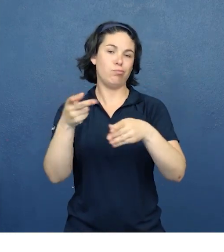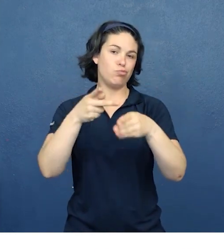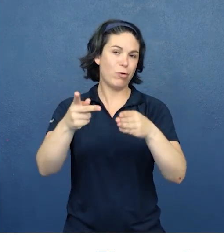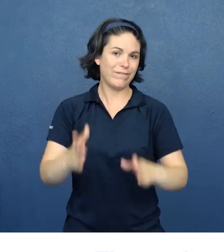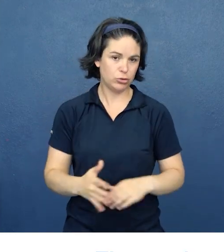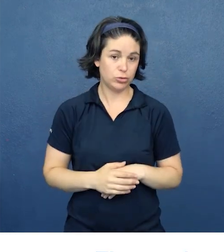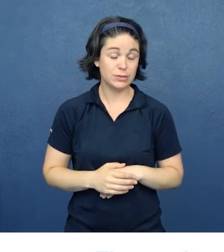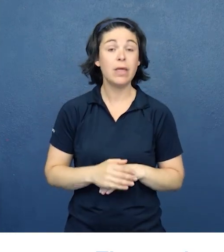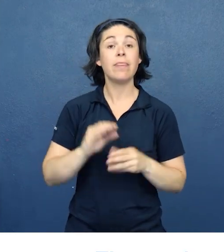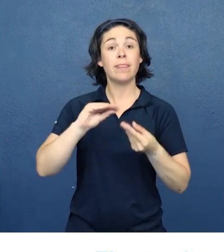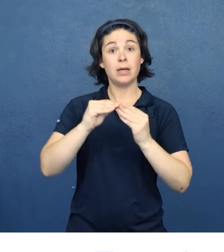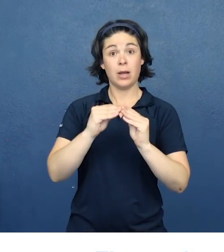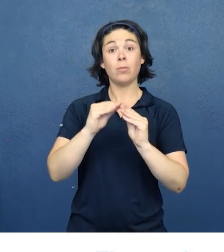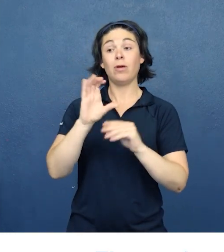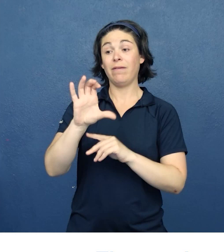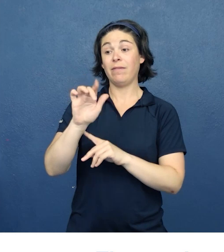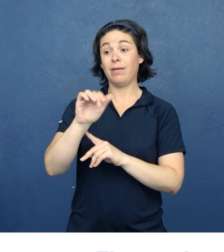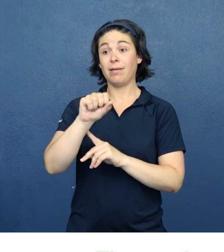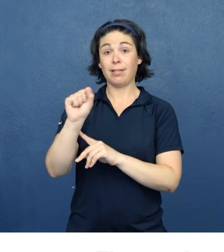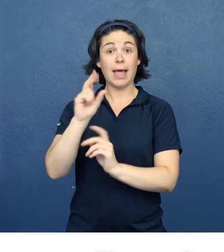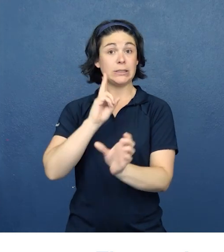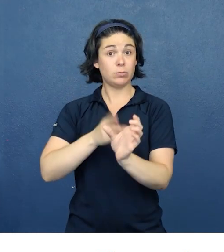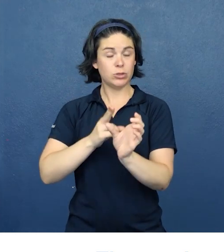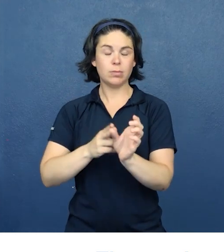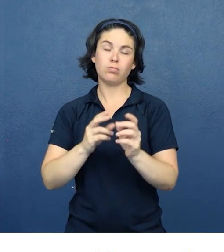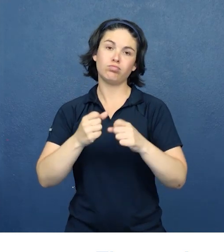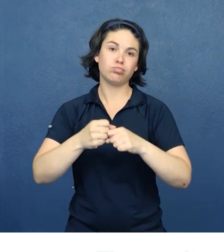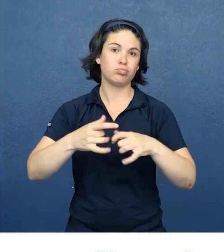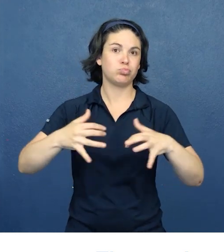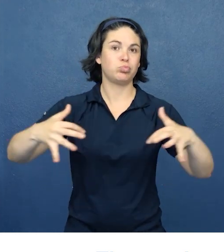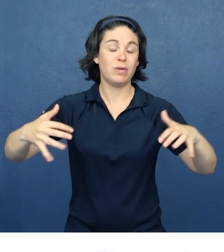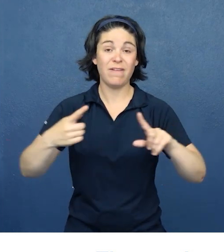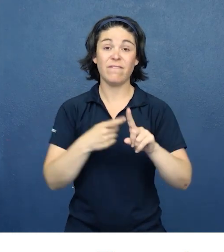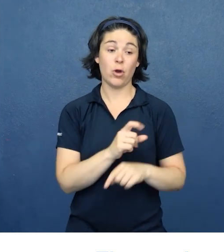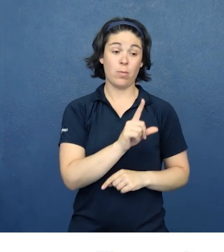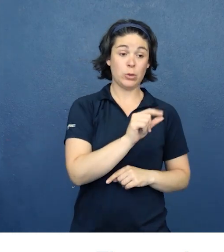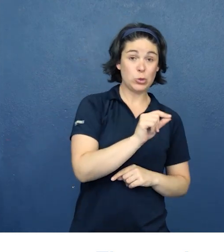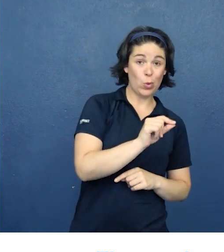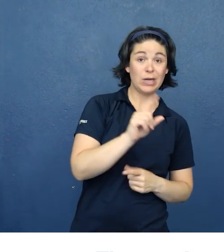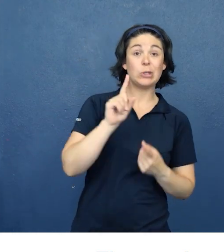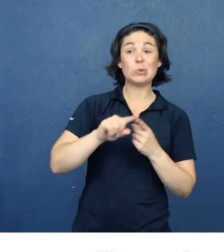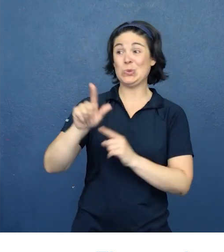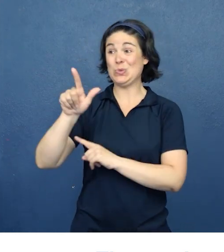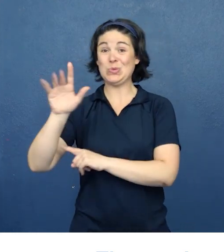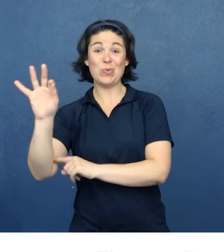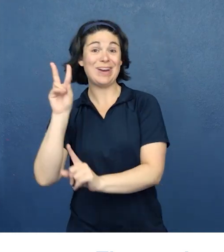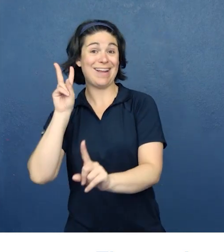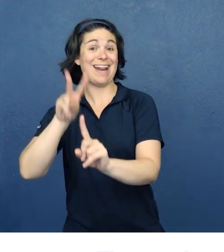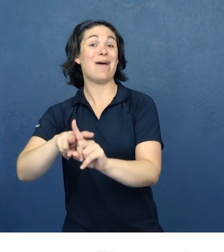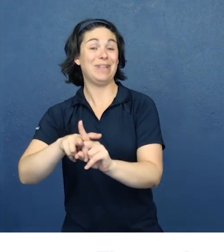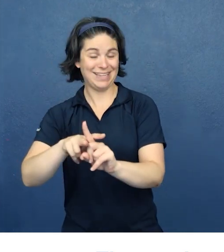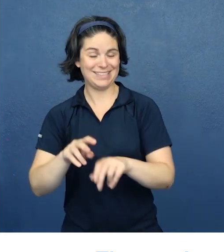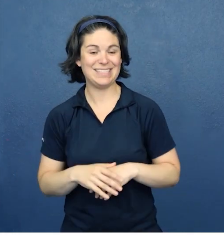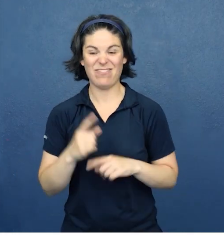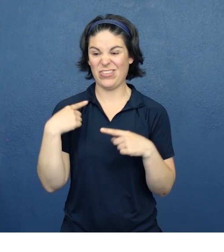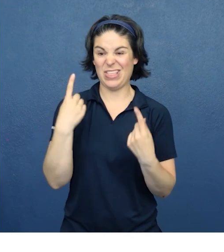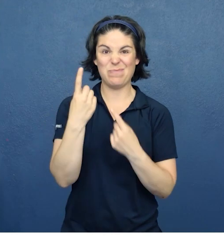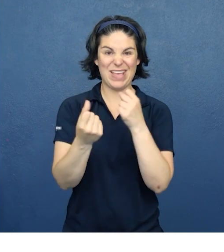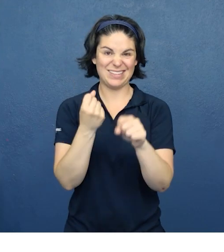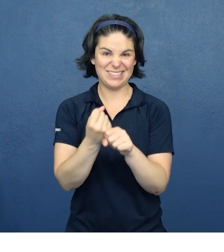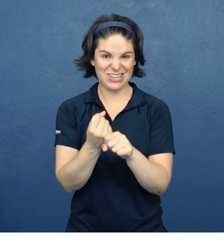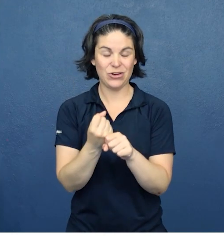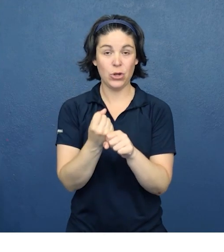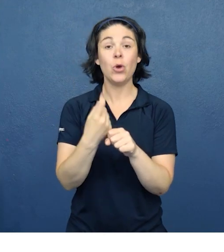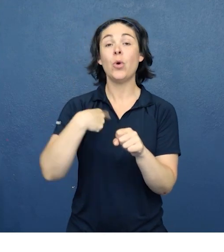The number of CLASS participants continues to grow, with an increase from 20 to 29 applicants. This past